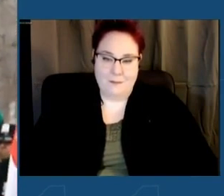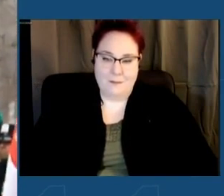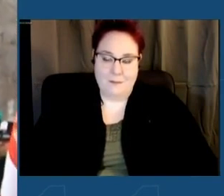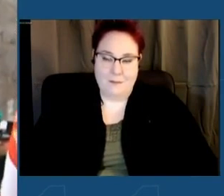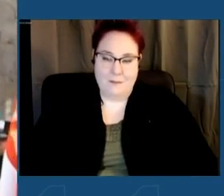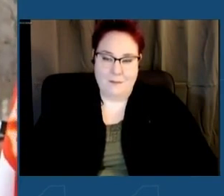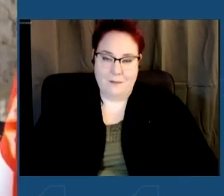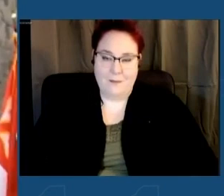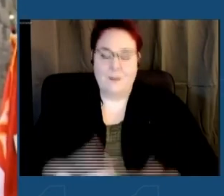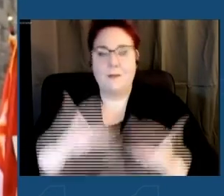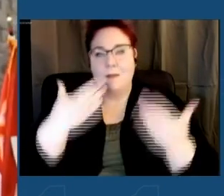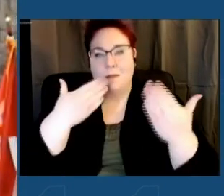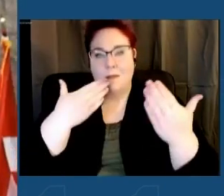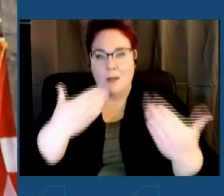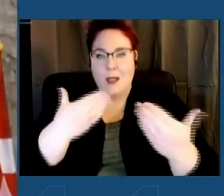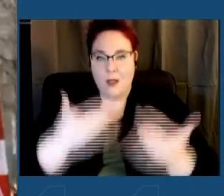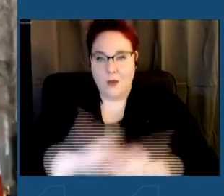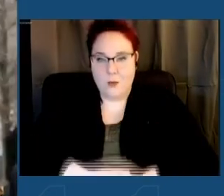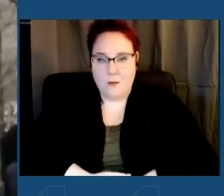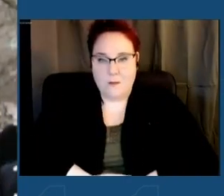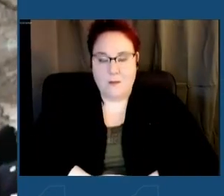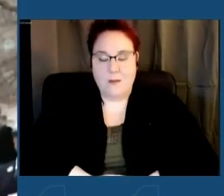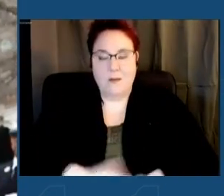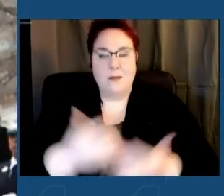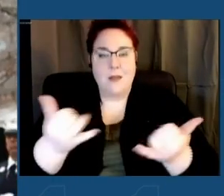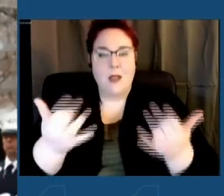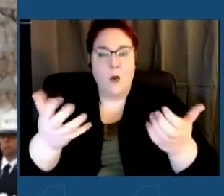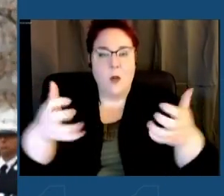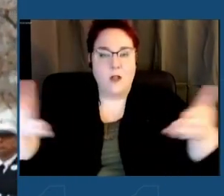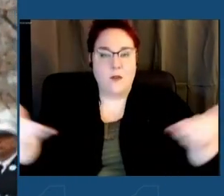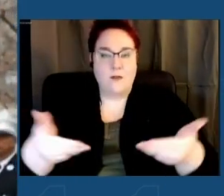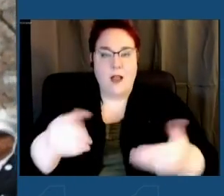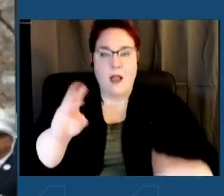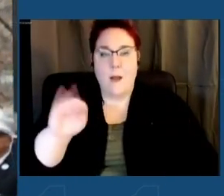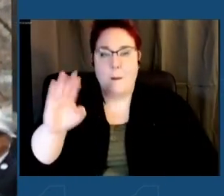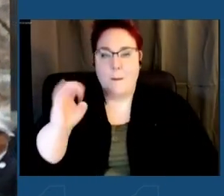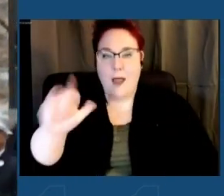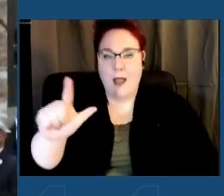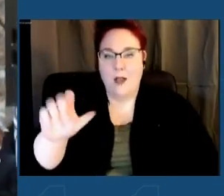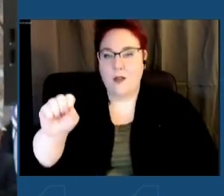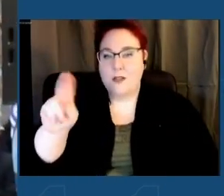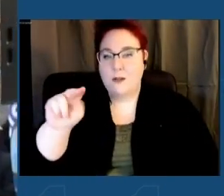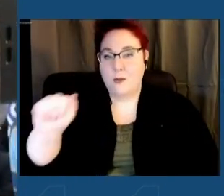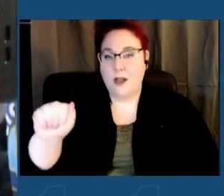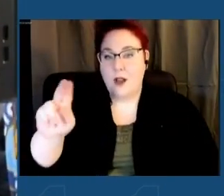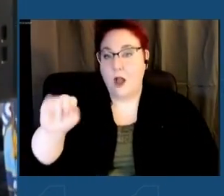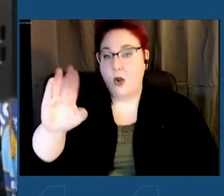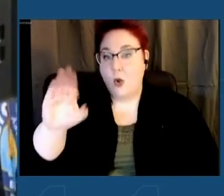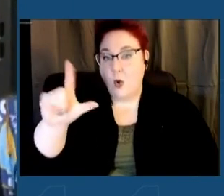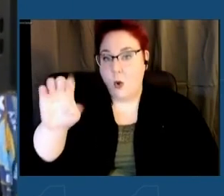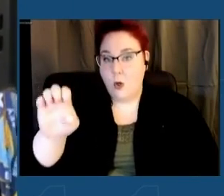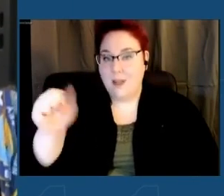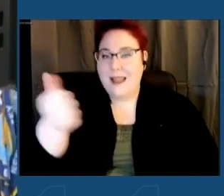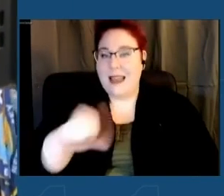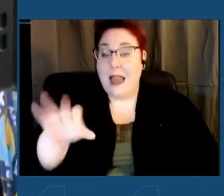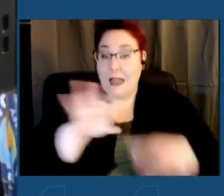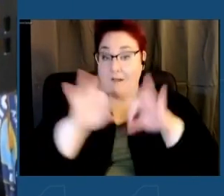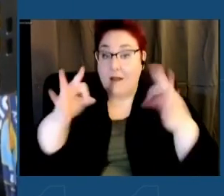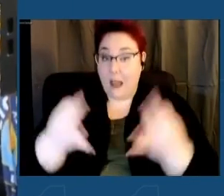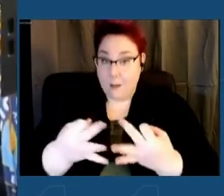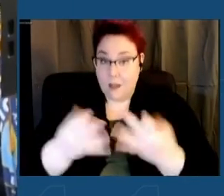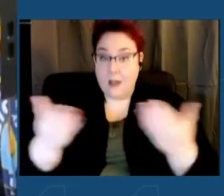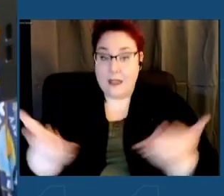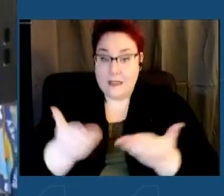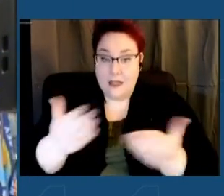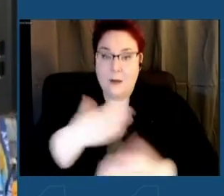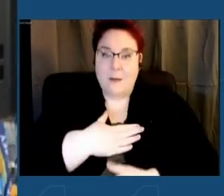Thank you. I'd now like to invite Michael, Sabrina, Nicole, and any other family members who are here today to lead